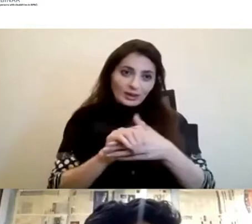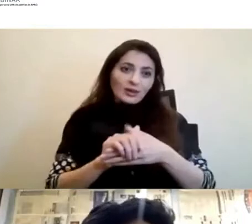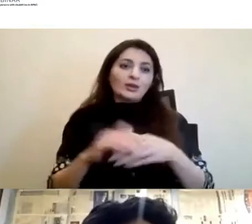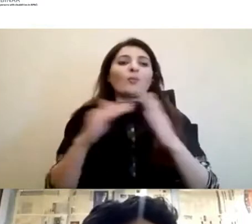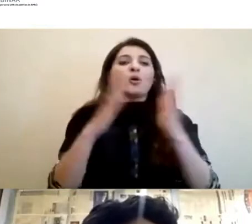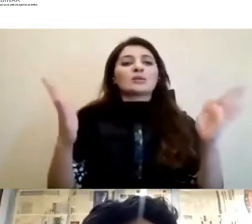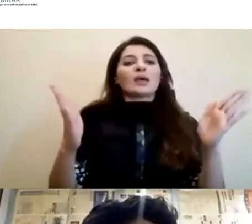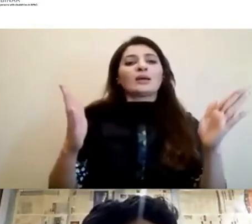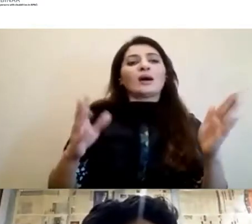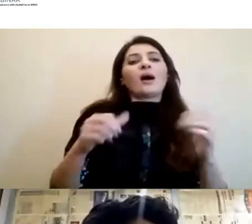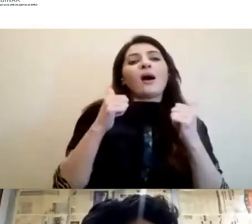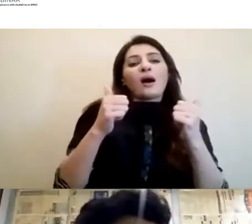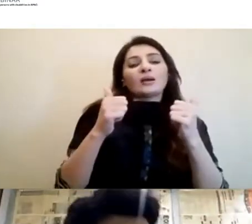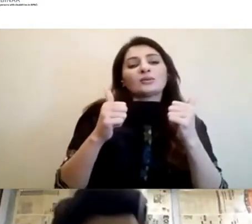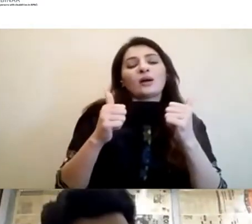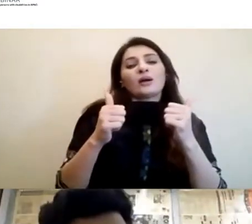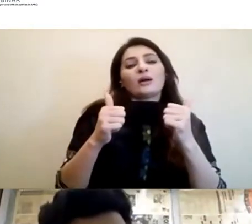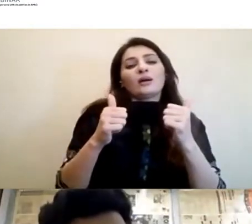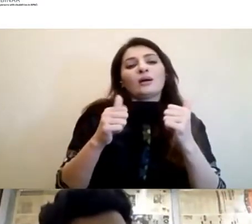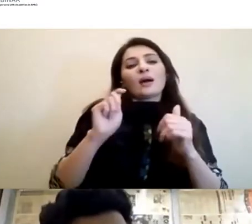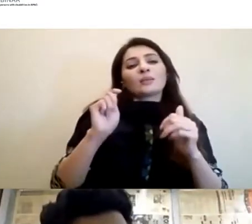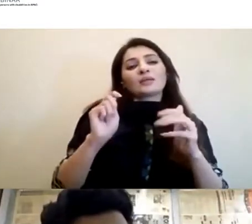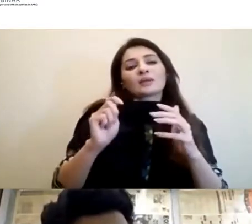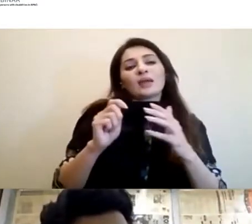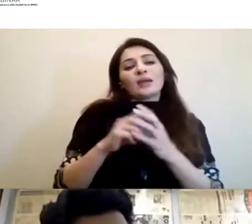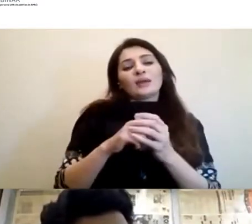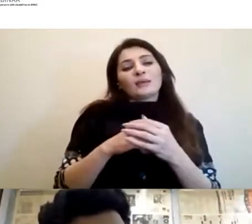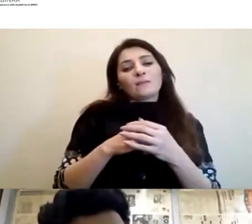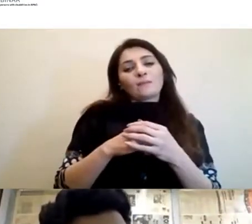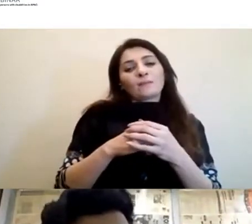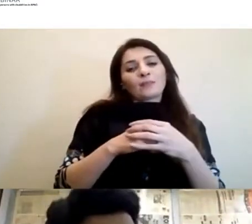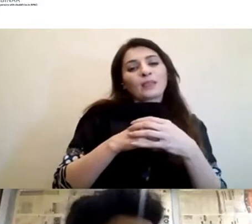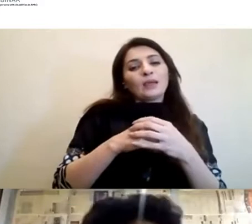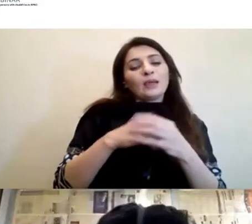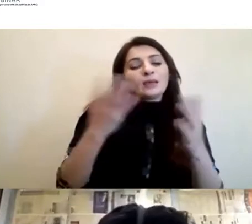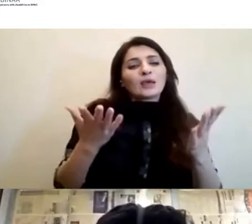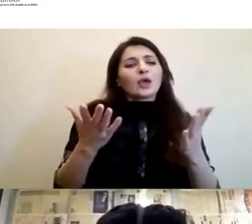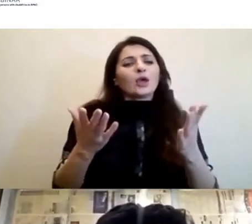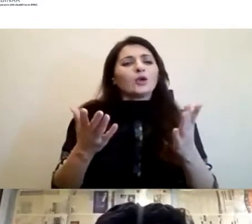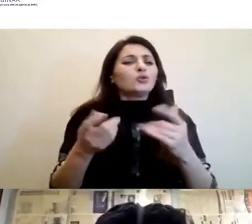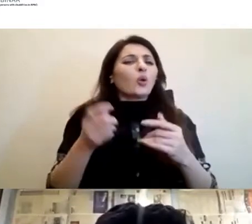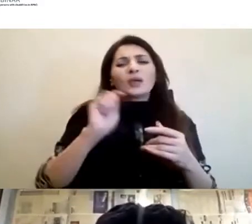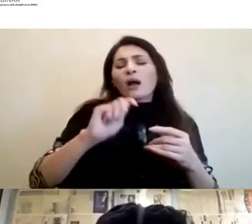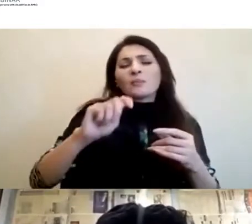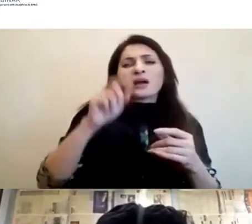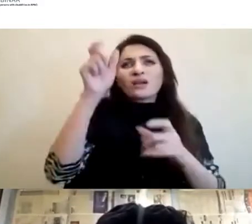to simplify and to make it clearer for operators, cross-border